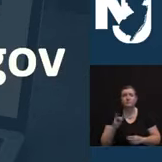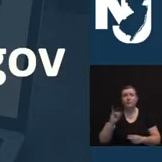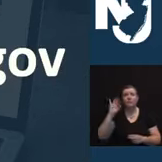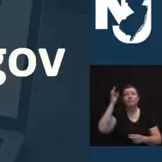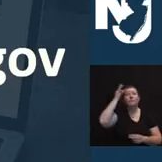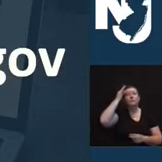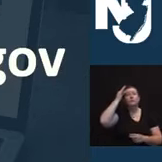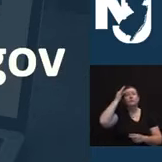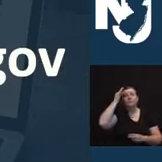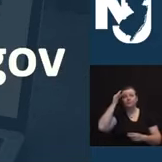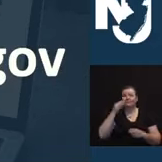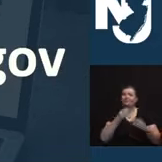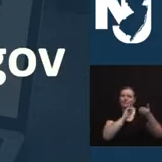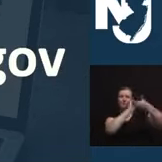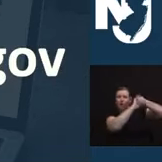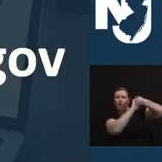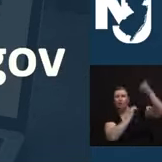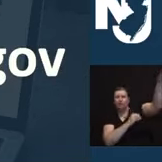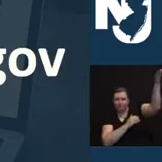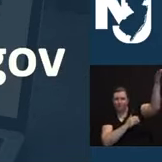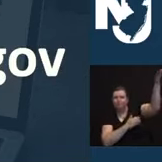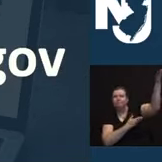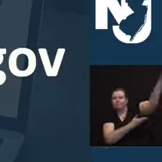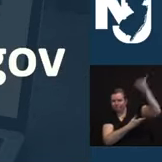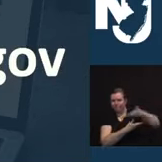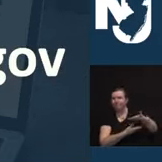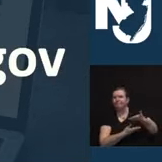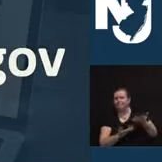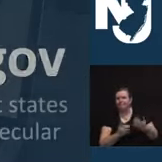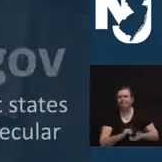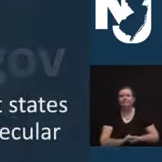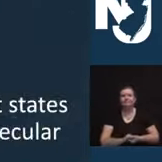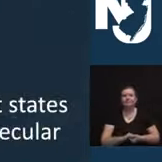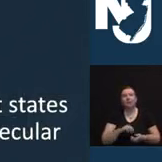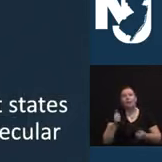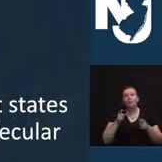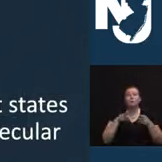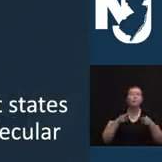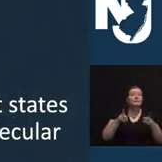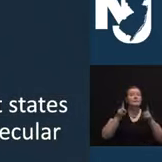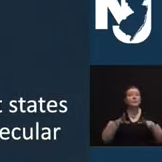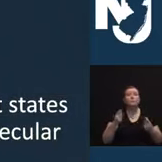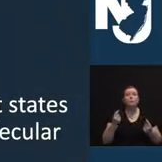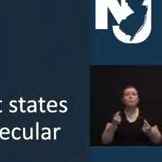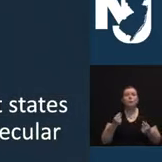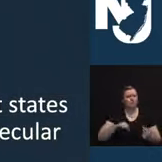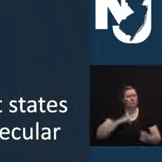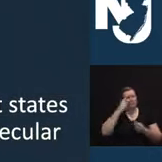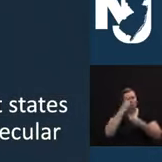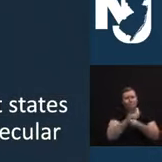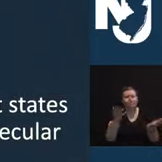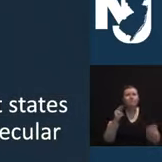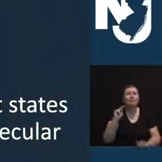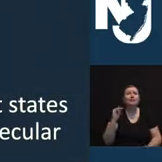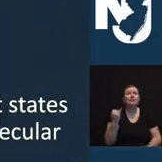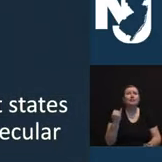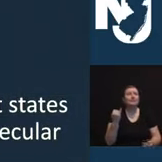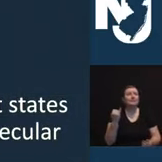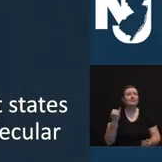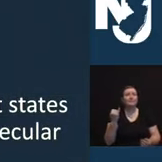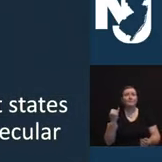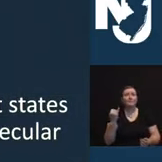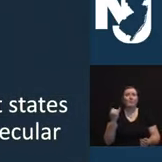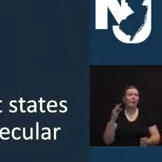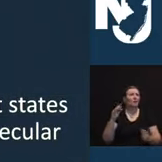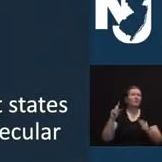that we will have another means of testing at our disposal. I am proud that New Jersey is one of the very first states, I